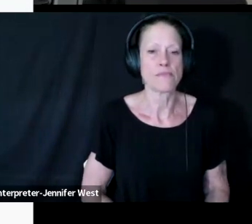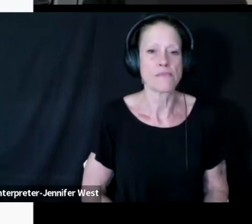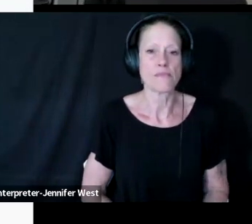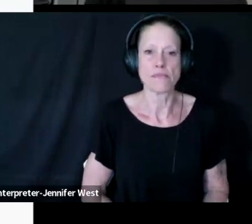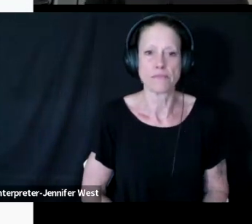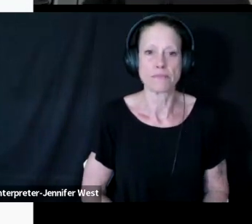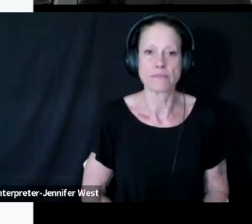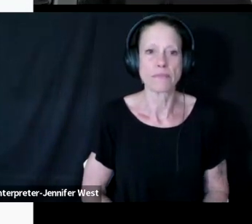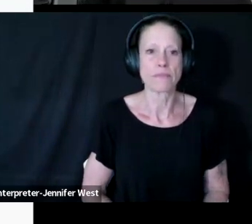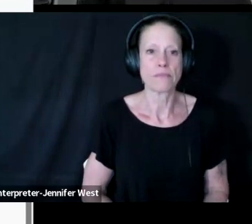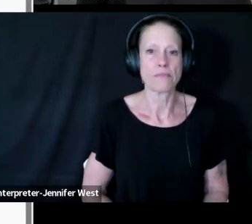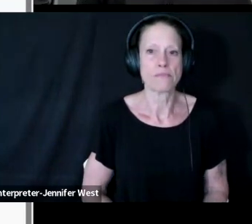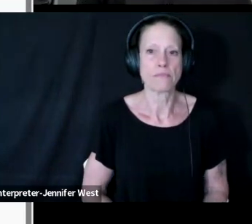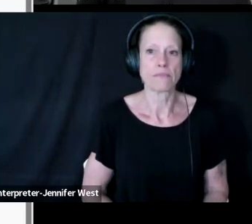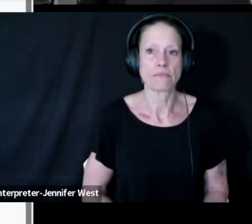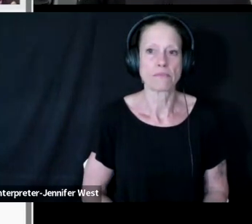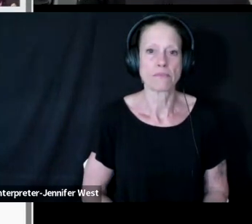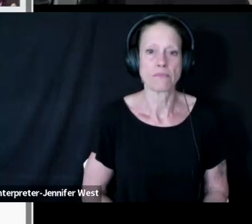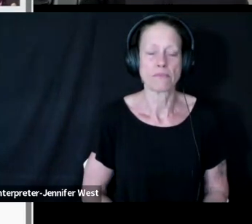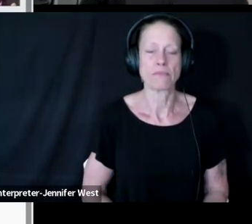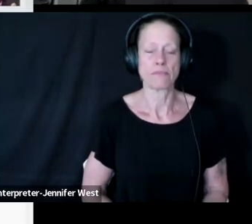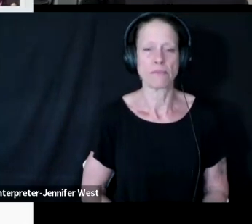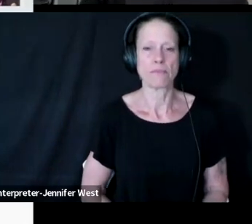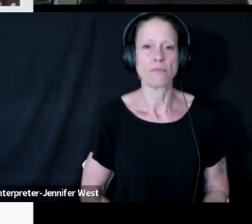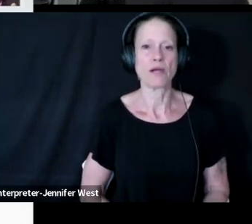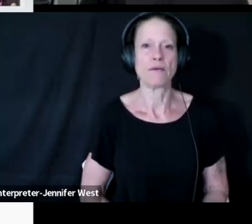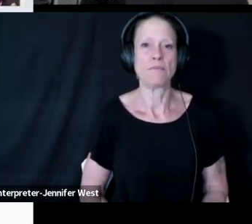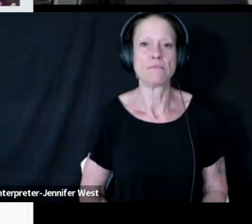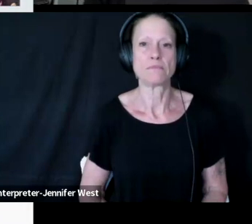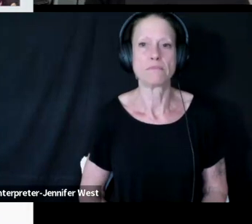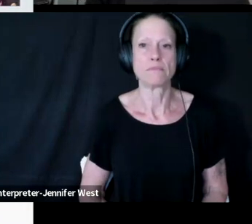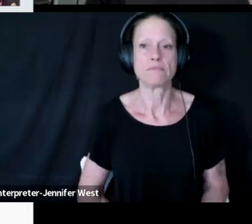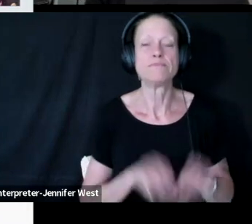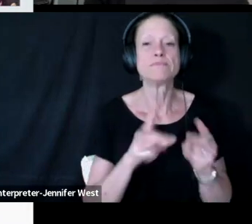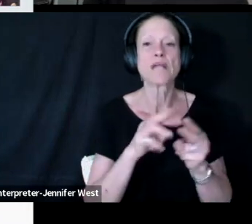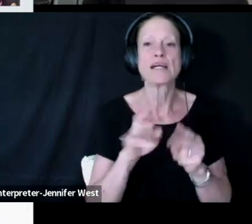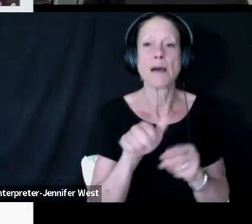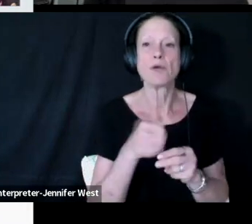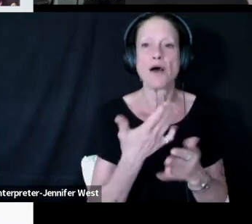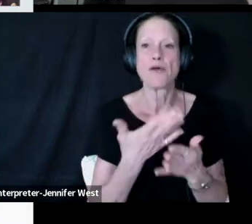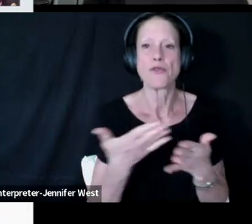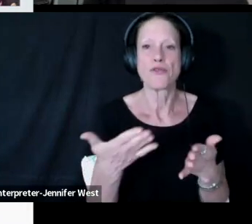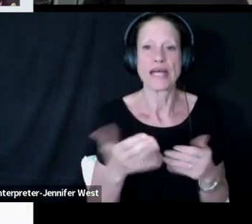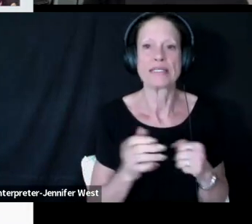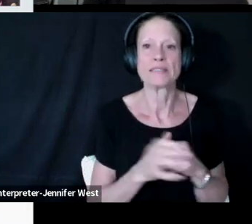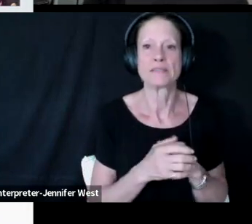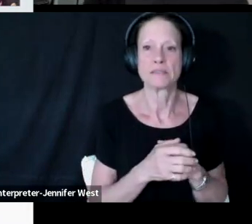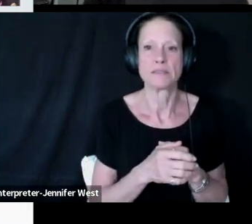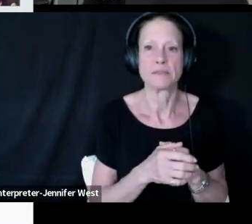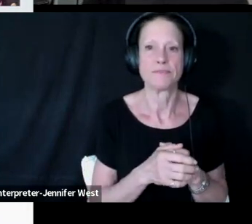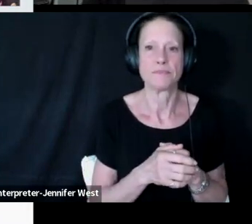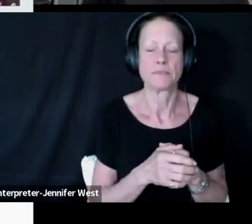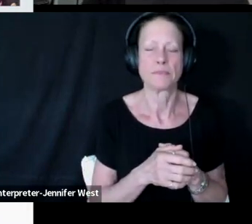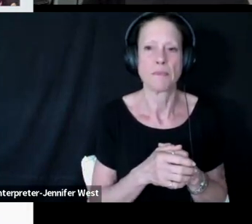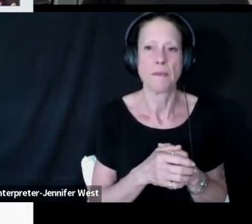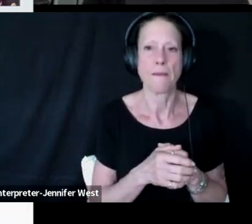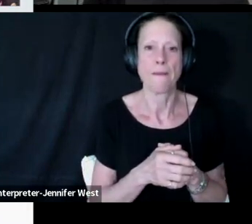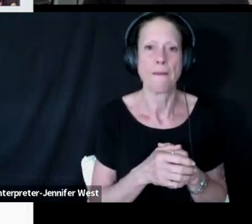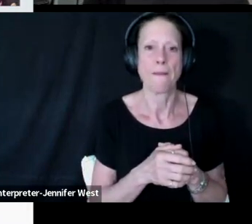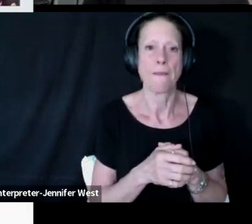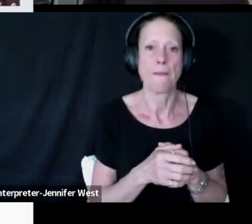So a couple other things I'll just show you really quick. Couple of uses, another use of a